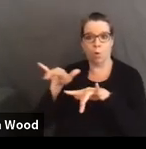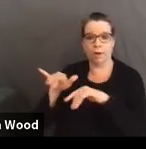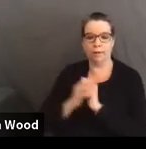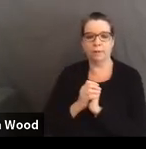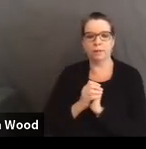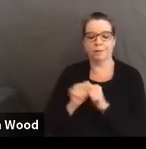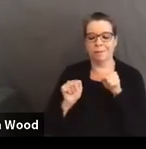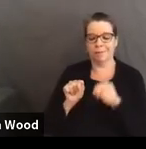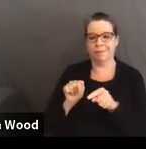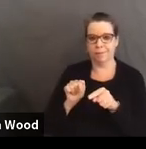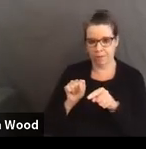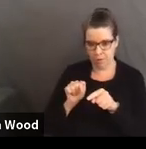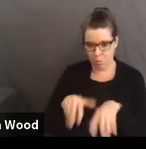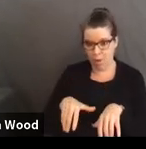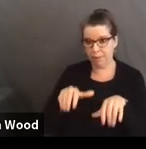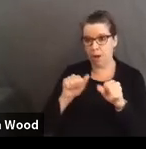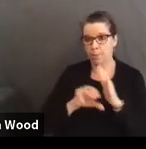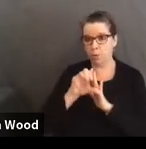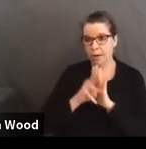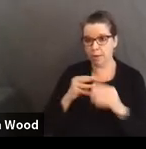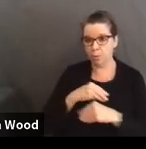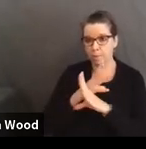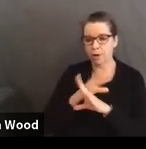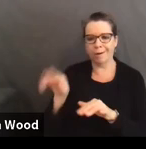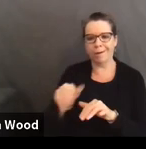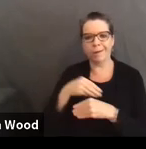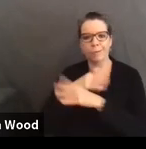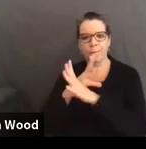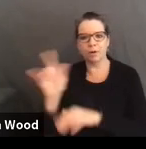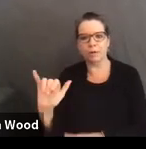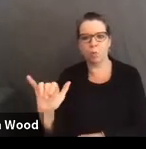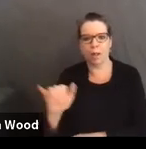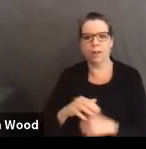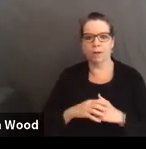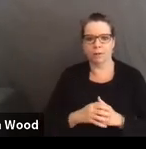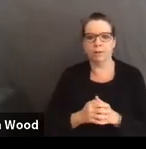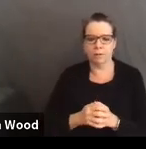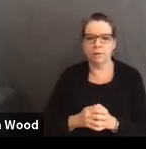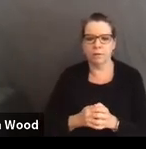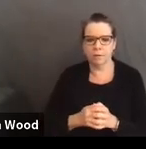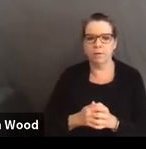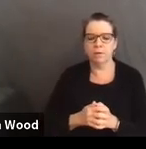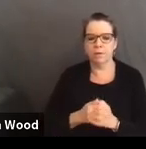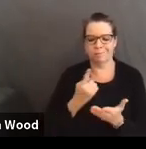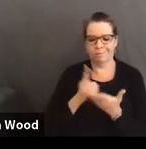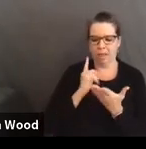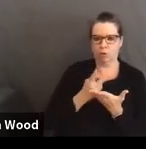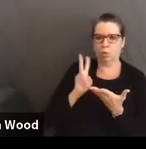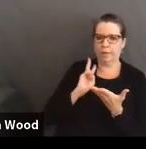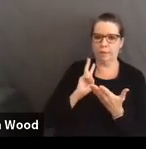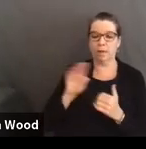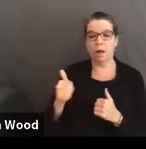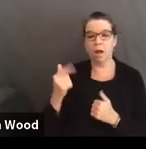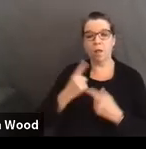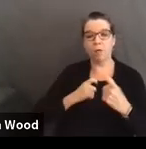this adopt webinar, but it will have the rest of them recordings from them over the course of the past 2 weeks. A couple other